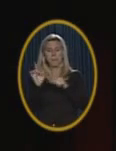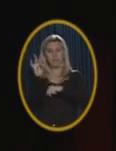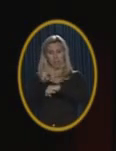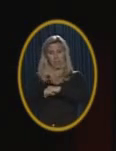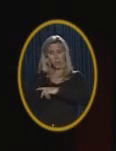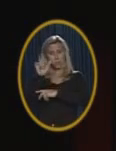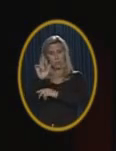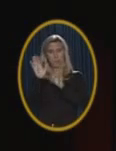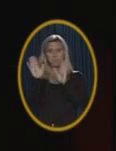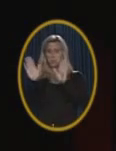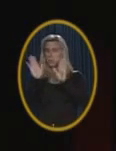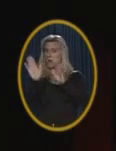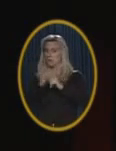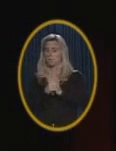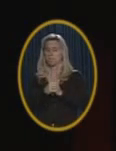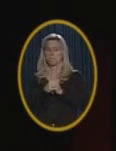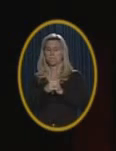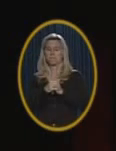on the moon was great.